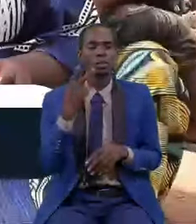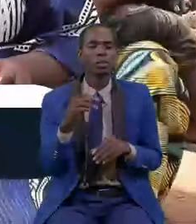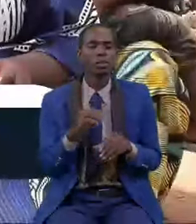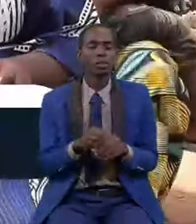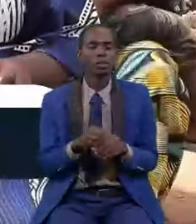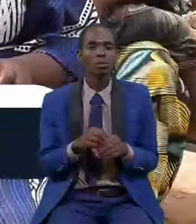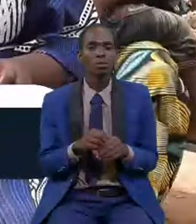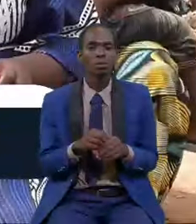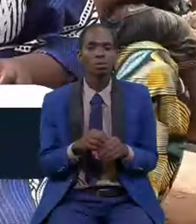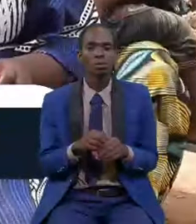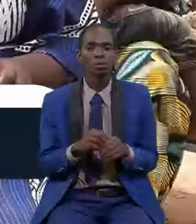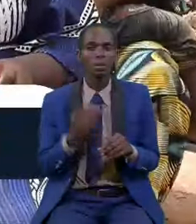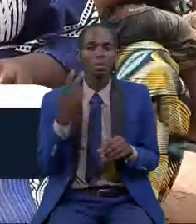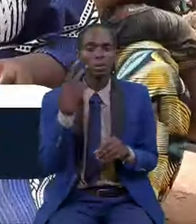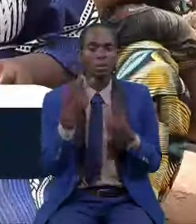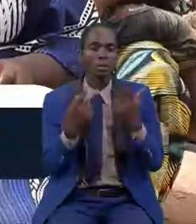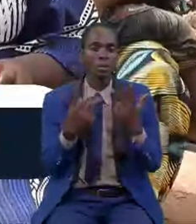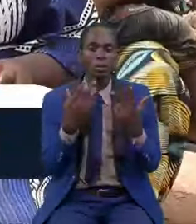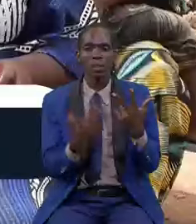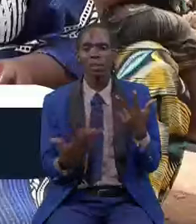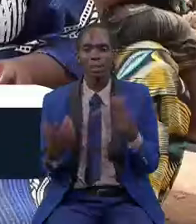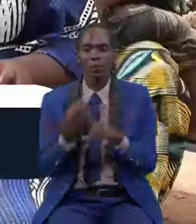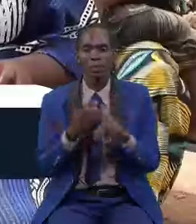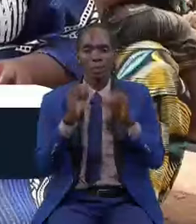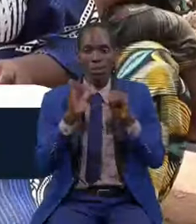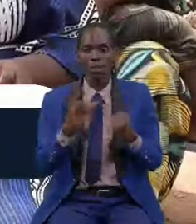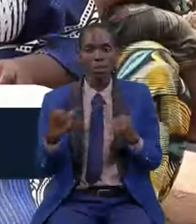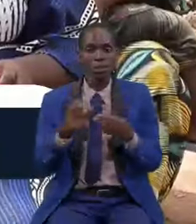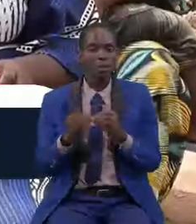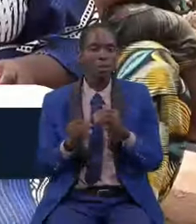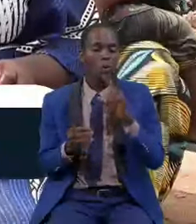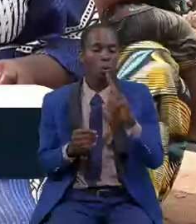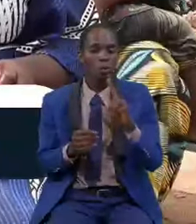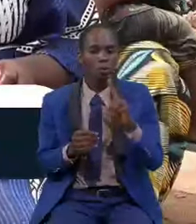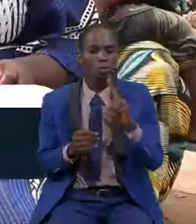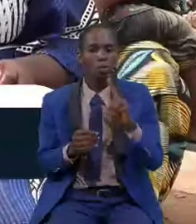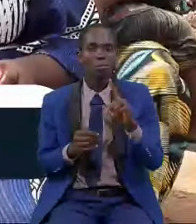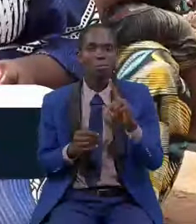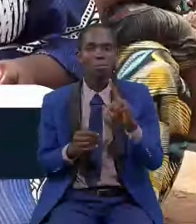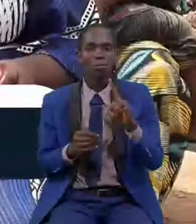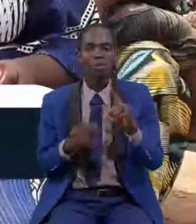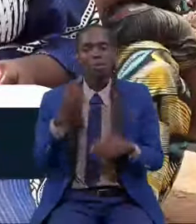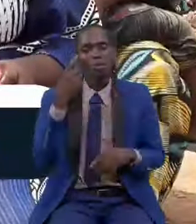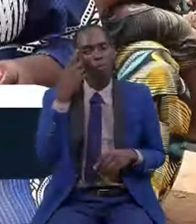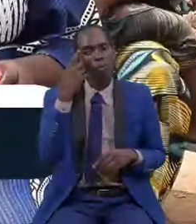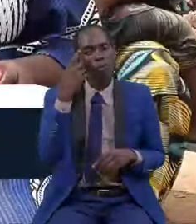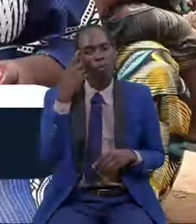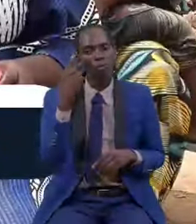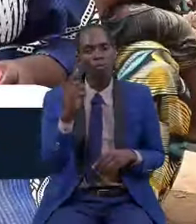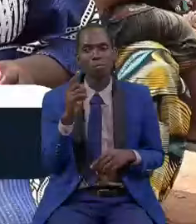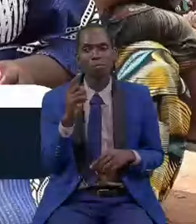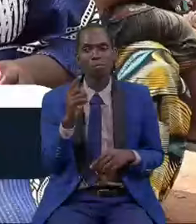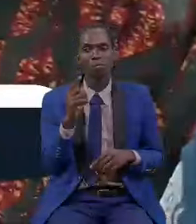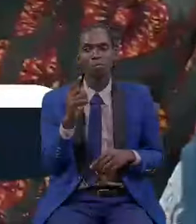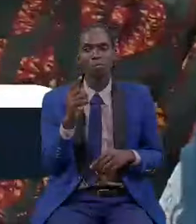the message. Number one, for D. Number two, for E. Number three, for